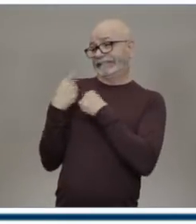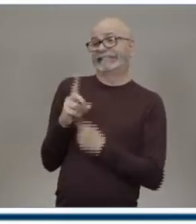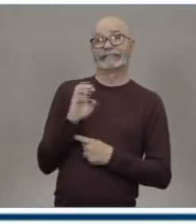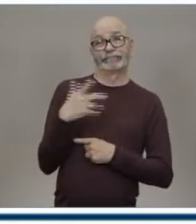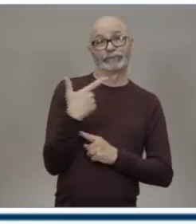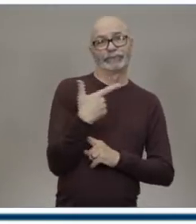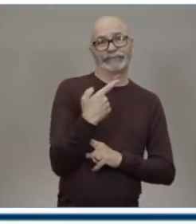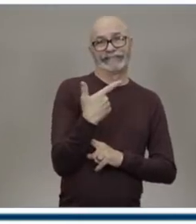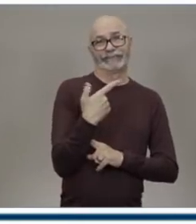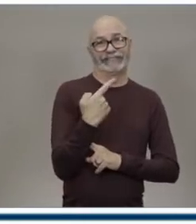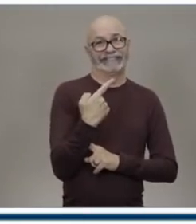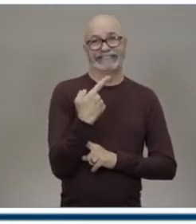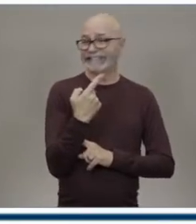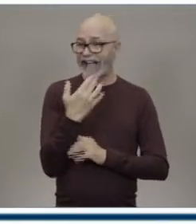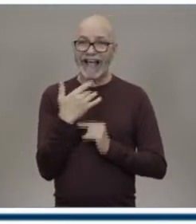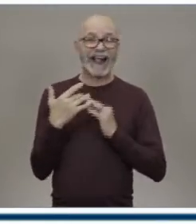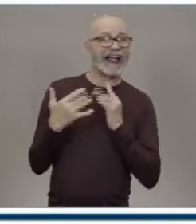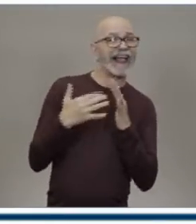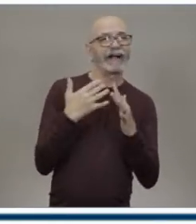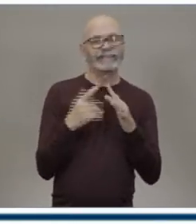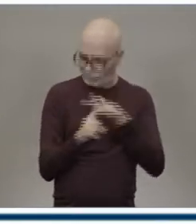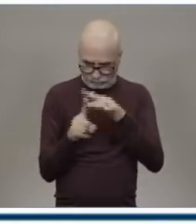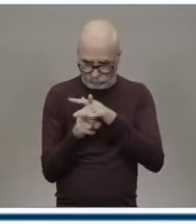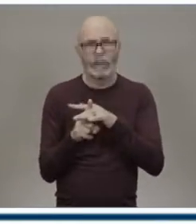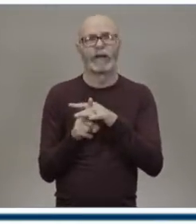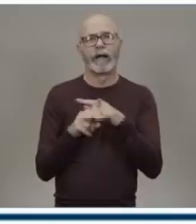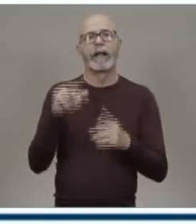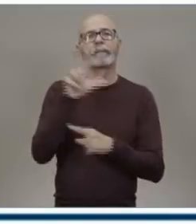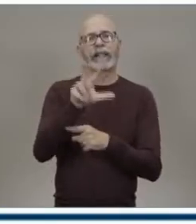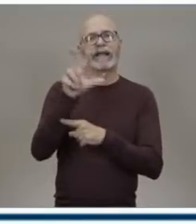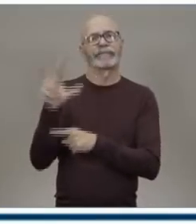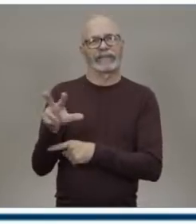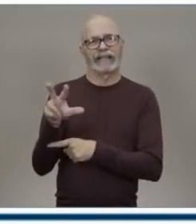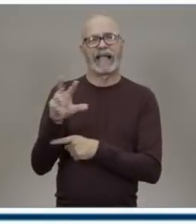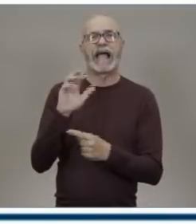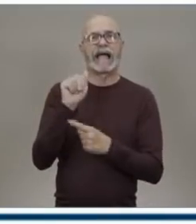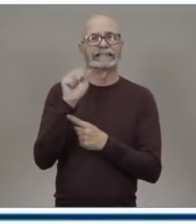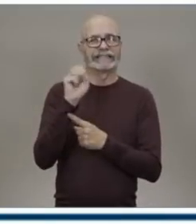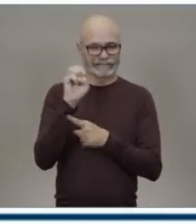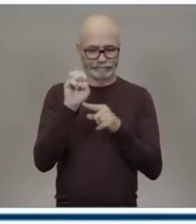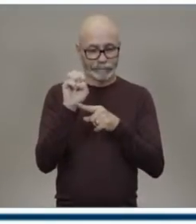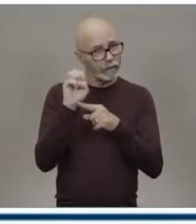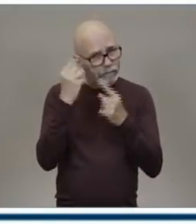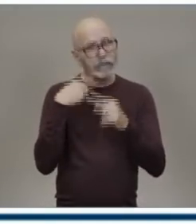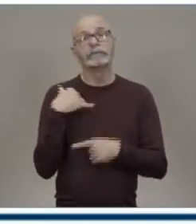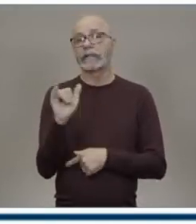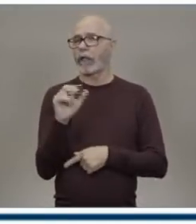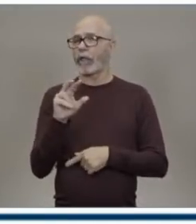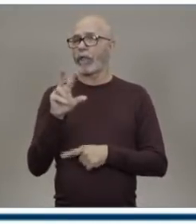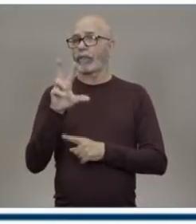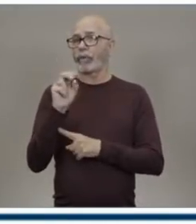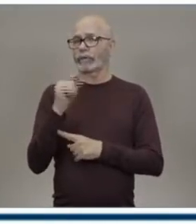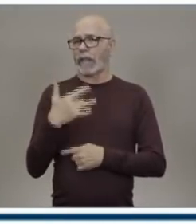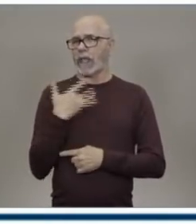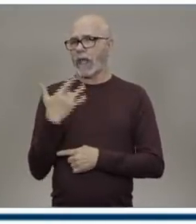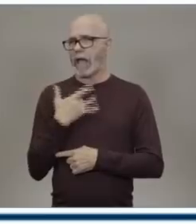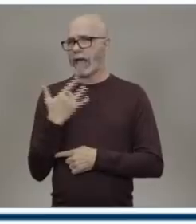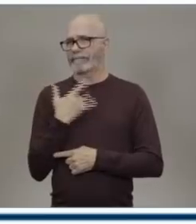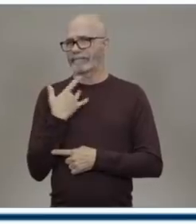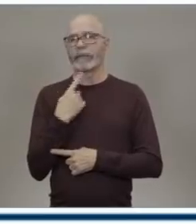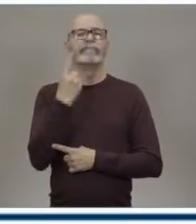of COVID-19. And as the Premier said, we have 30 active cases. Unfortunately, one of those cases is now hospitalized,